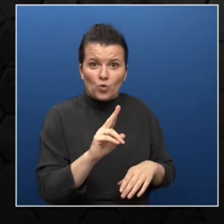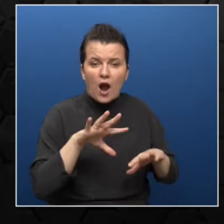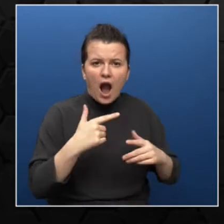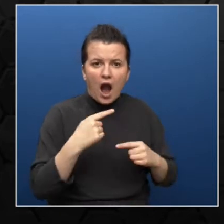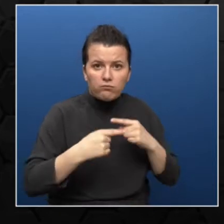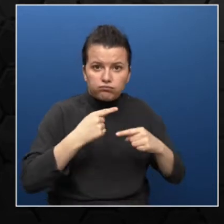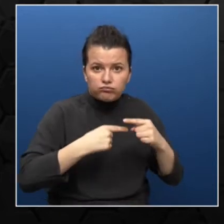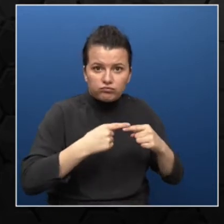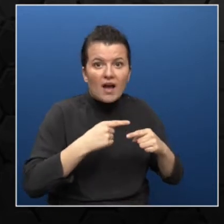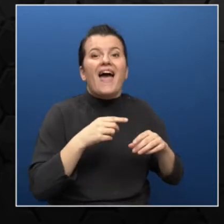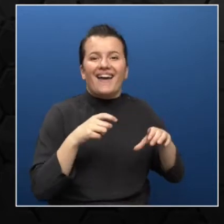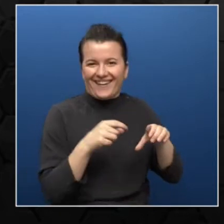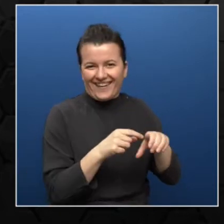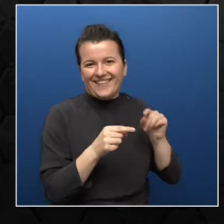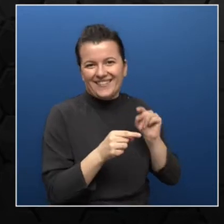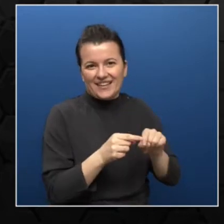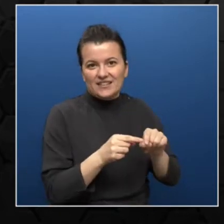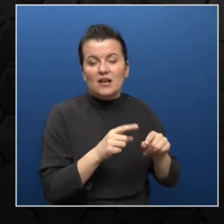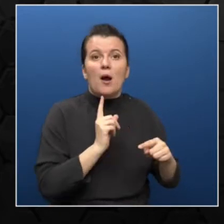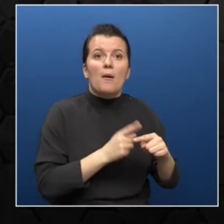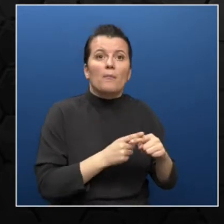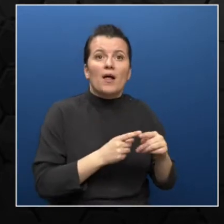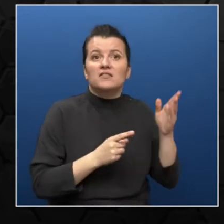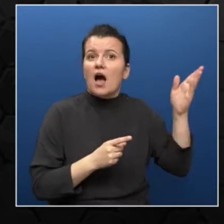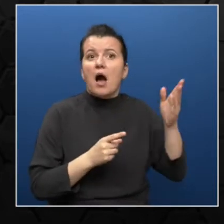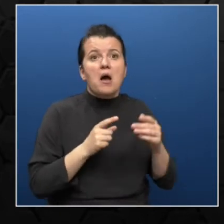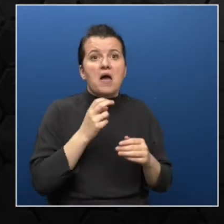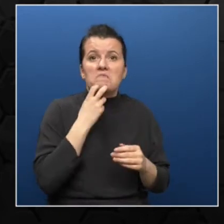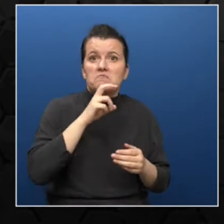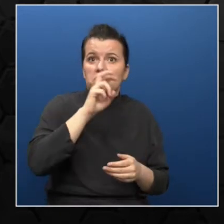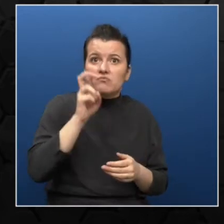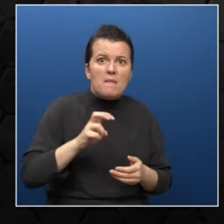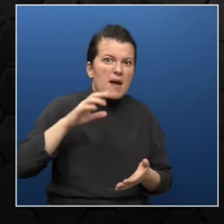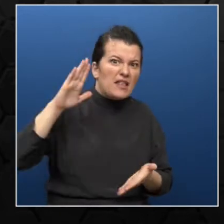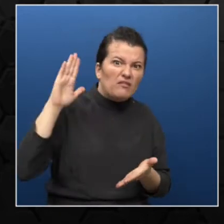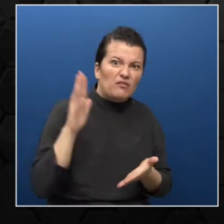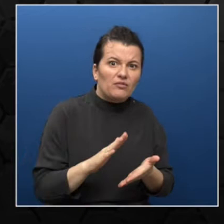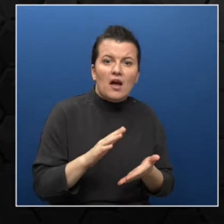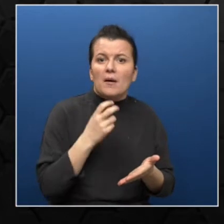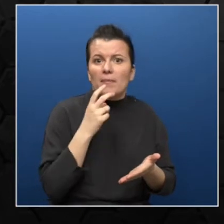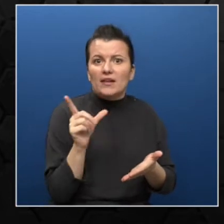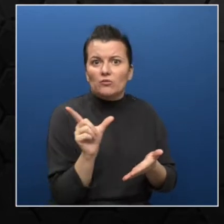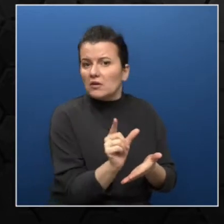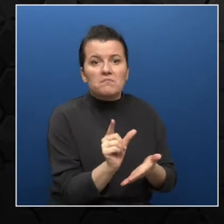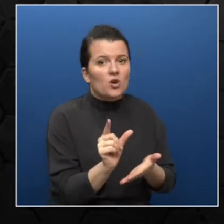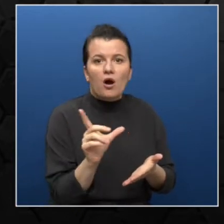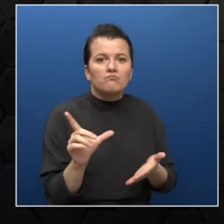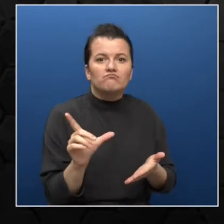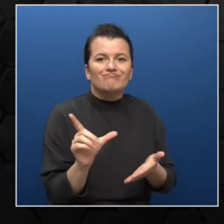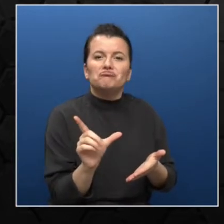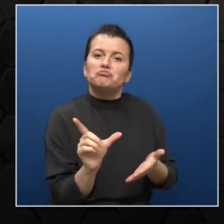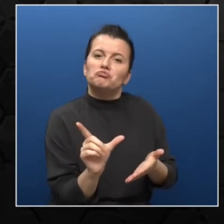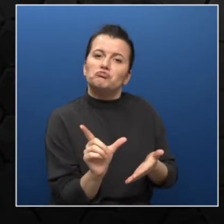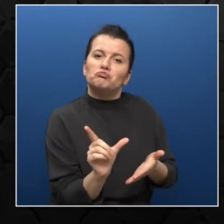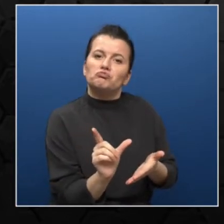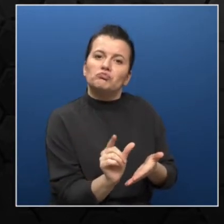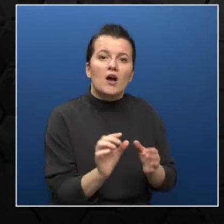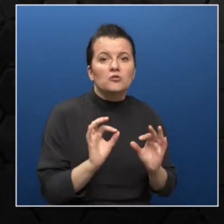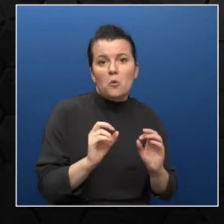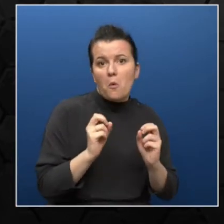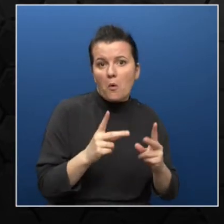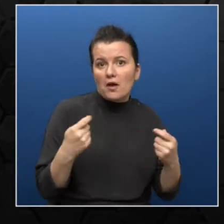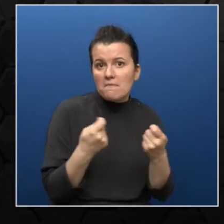inculcate something like edge AI, and which is actually implemented already. So some important features of these